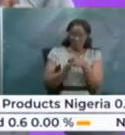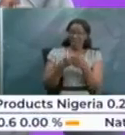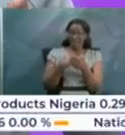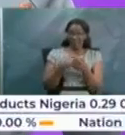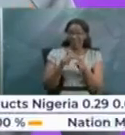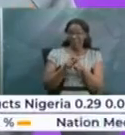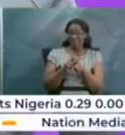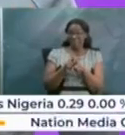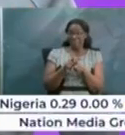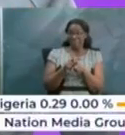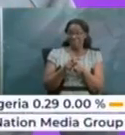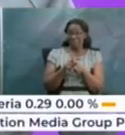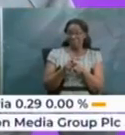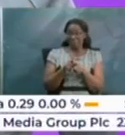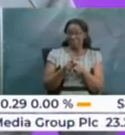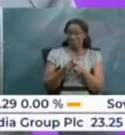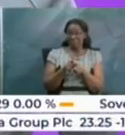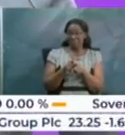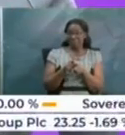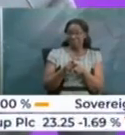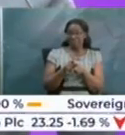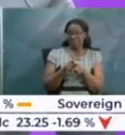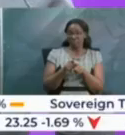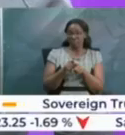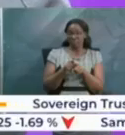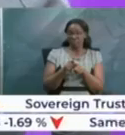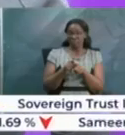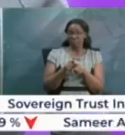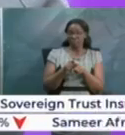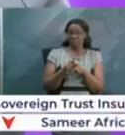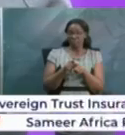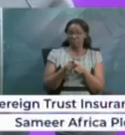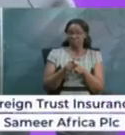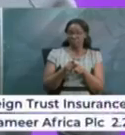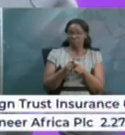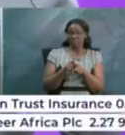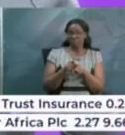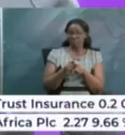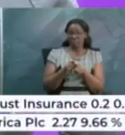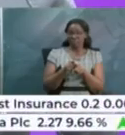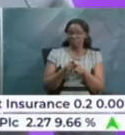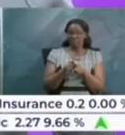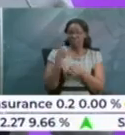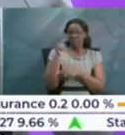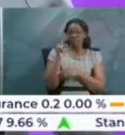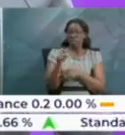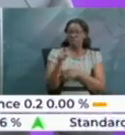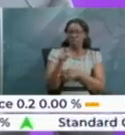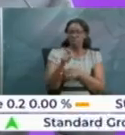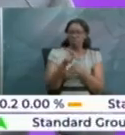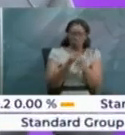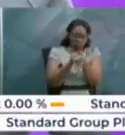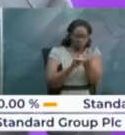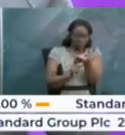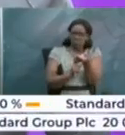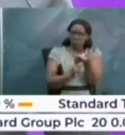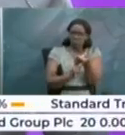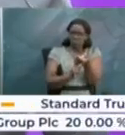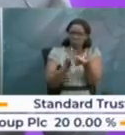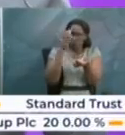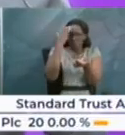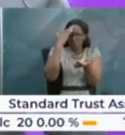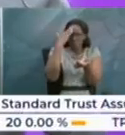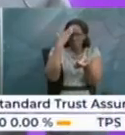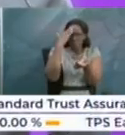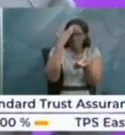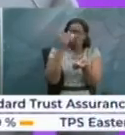this. What do you call this? I think it's like bracelet? Yeah, I think it's like we'll go with the bracelet. It's a wristwatch. So I think we